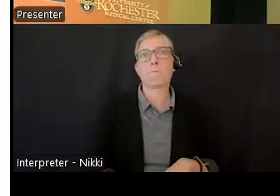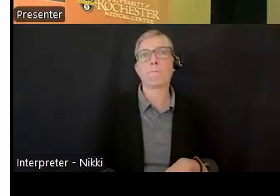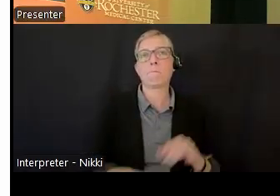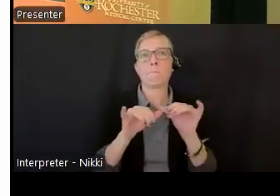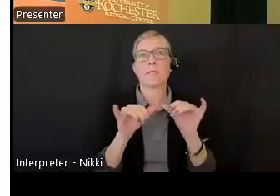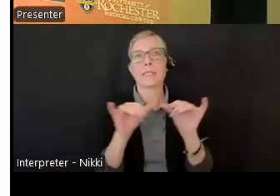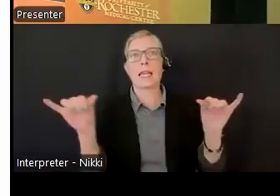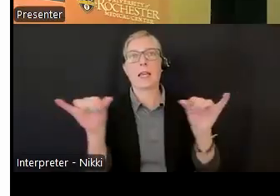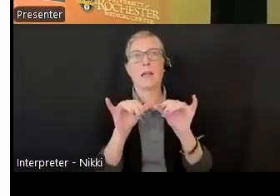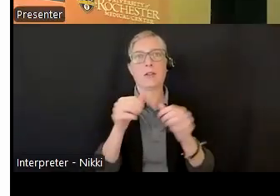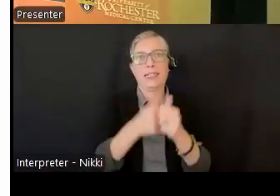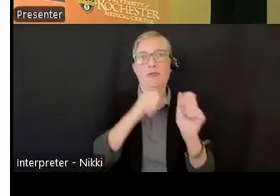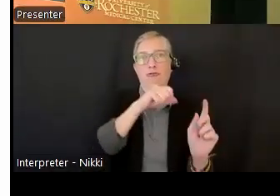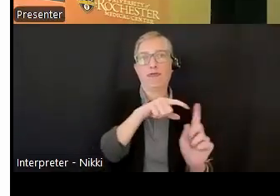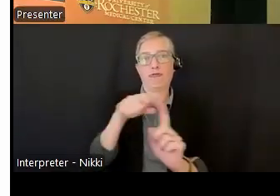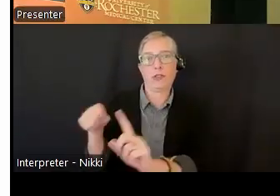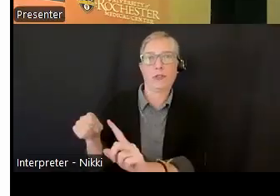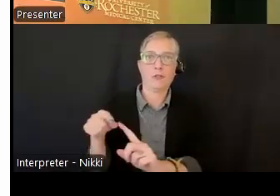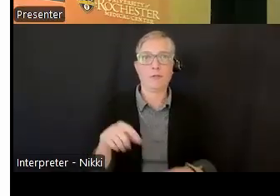choice. Friends.